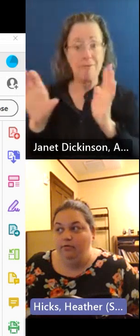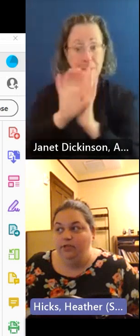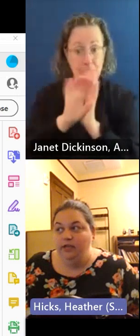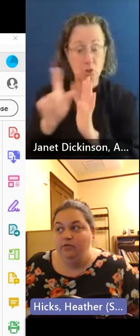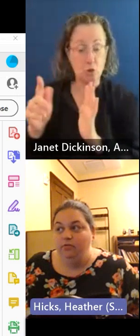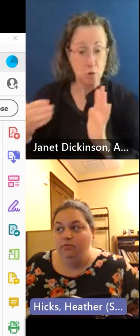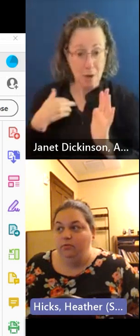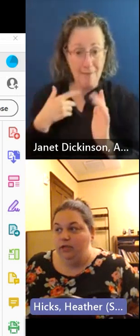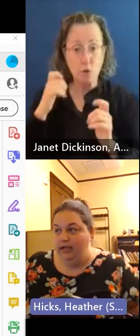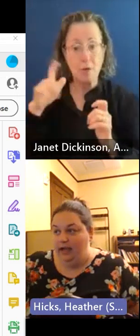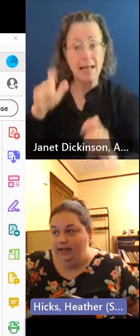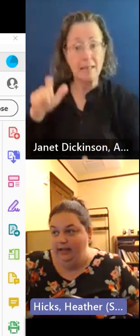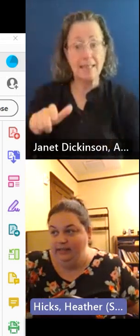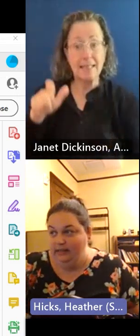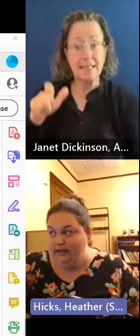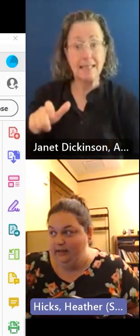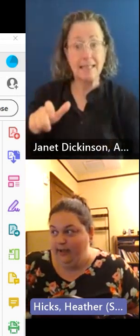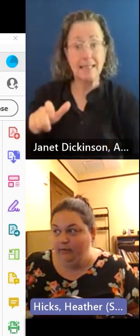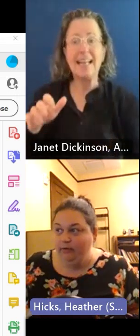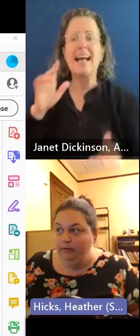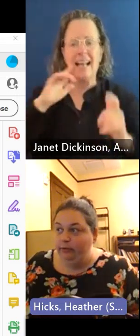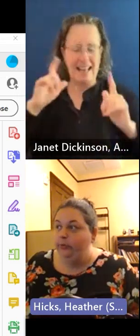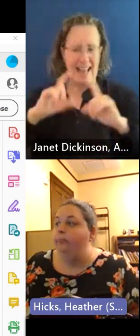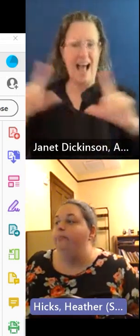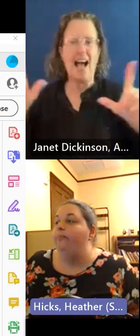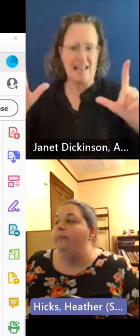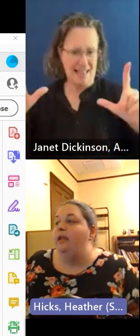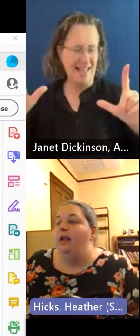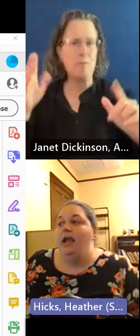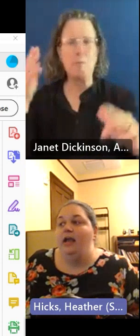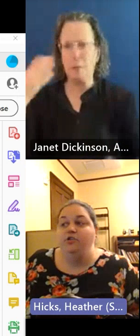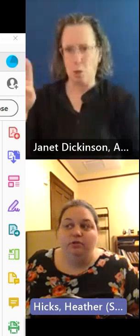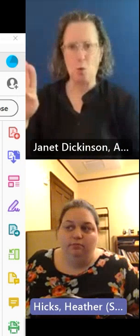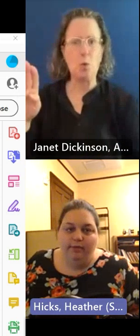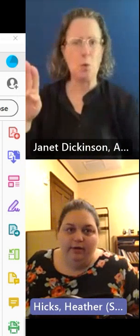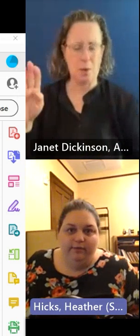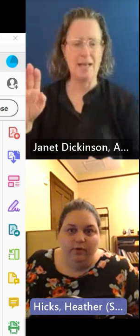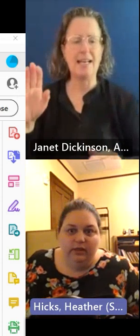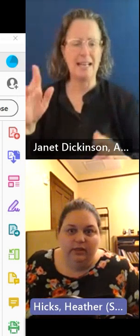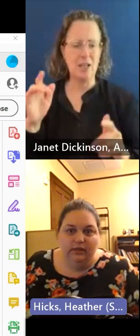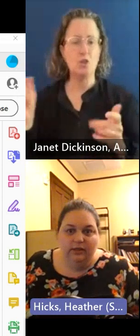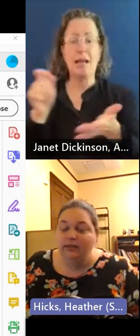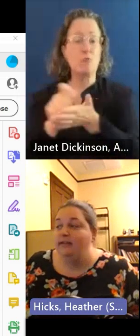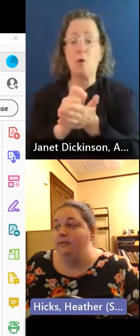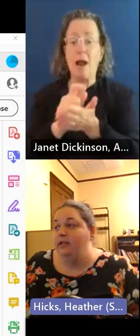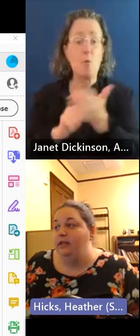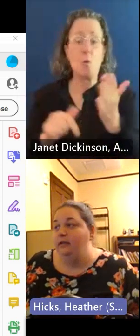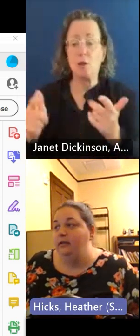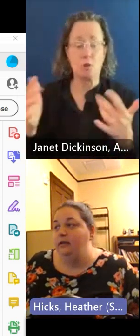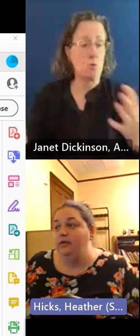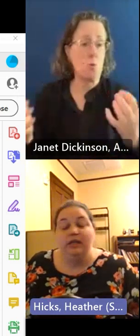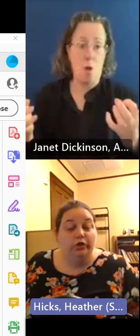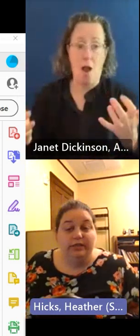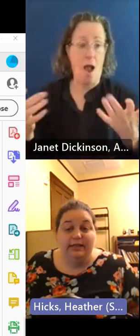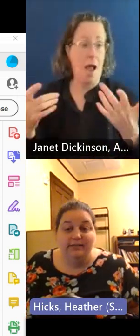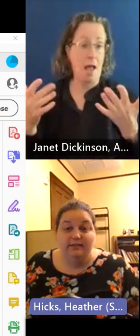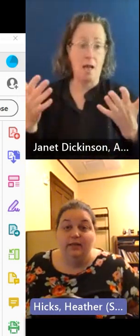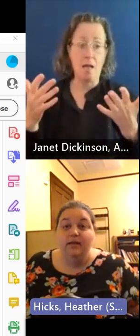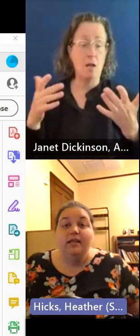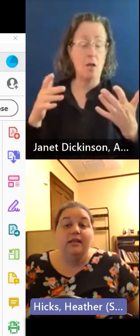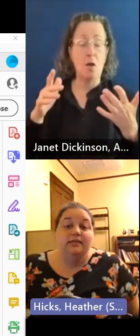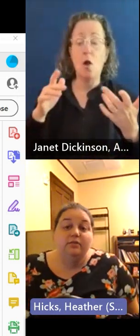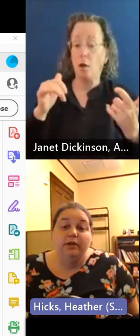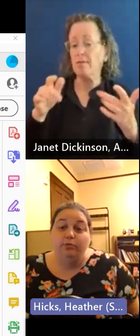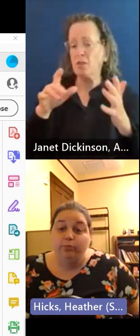with arrows, and it highlights it like in the background in blue, and you can write whatever you want the accessibility or the alternate text to